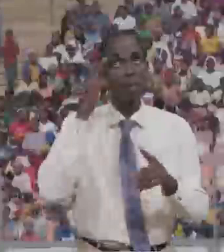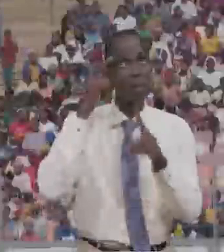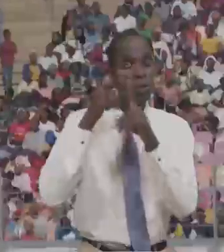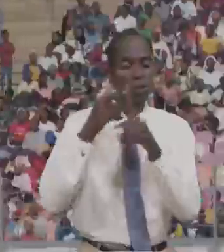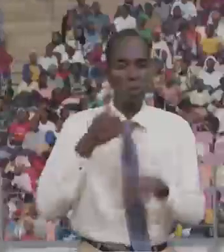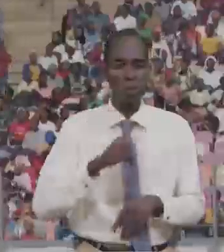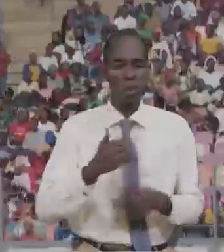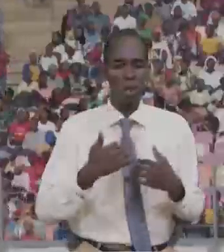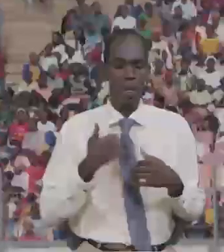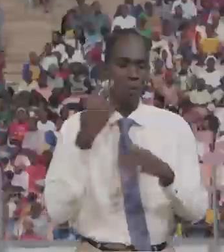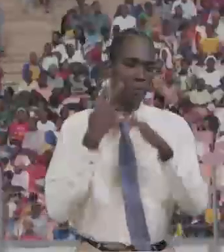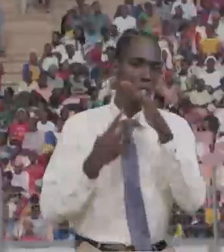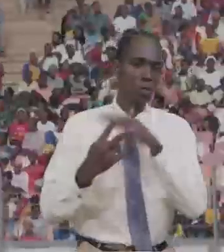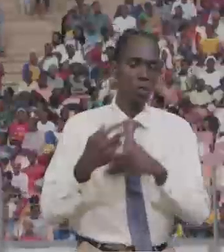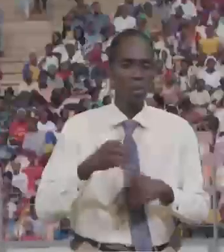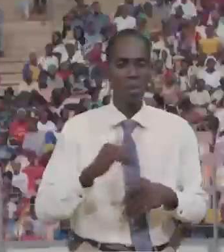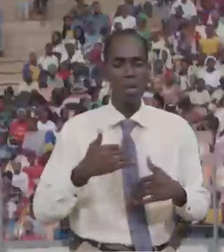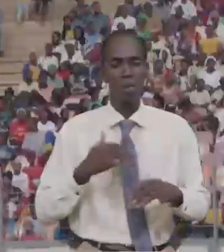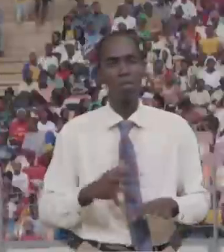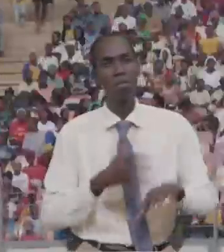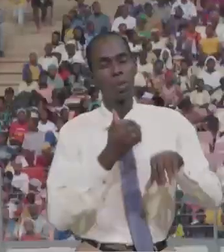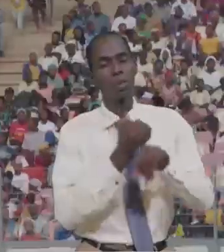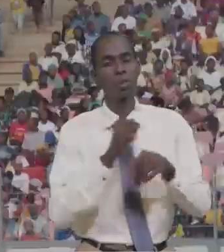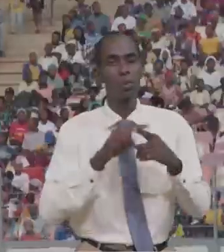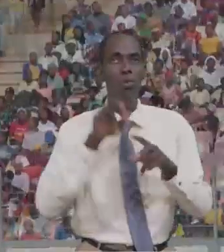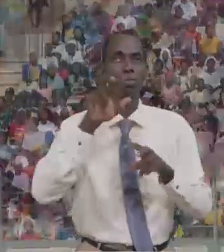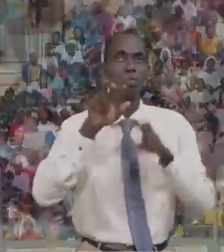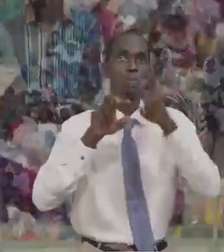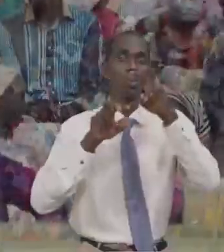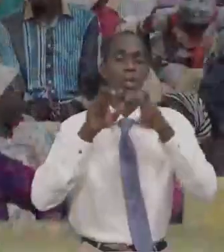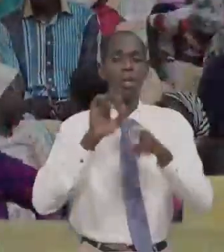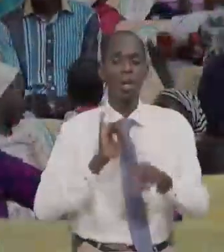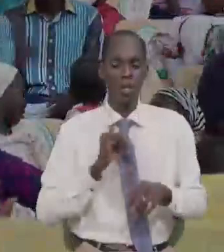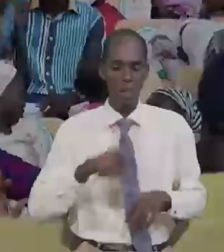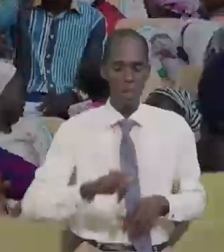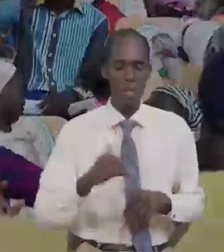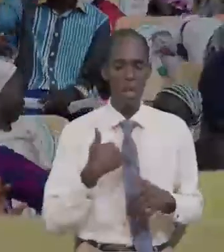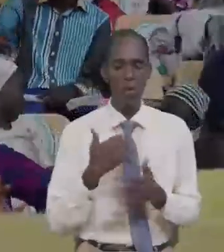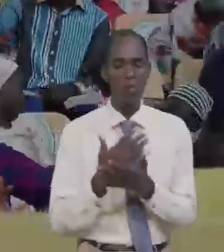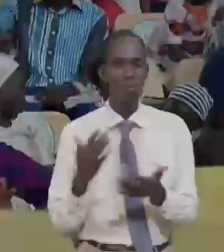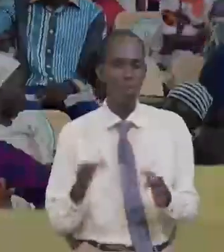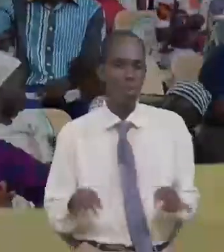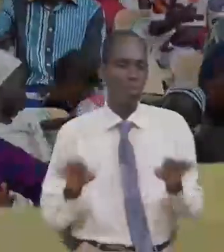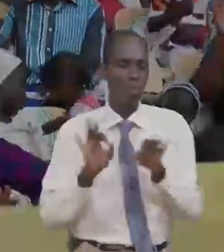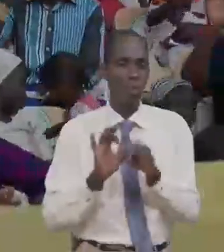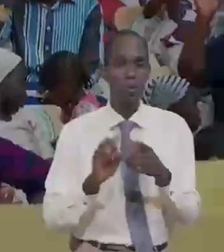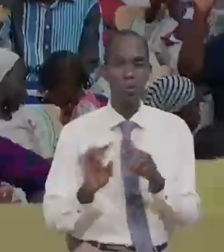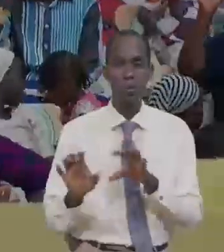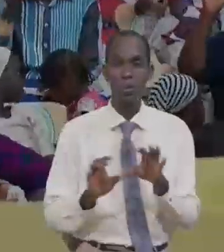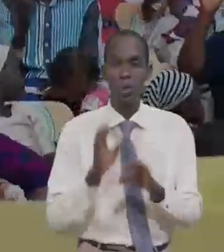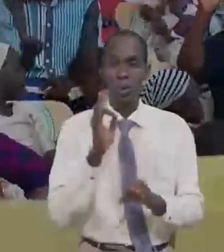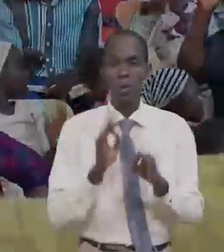if I am still running, where are the people that will run with me? And you will run